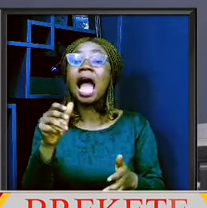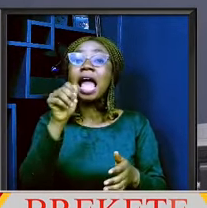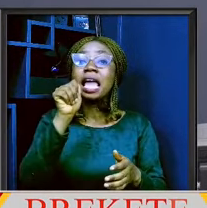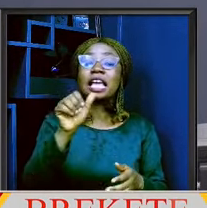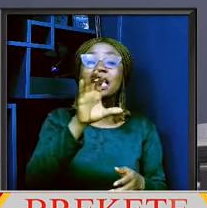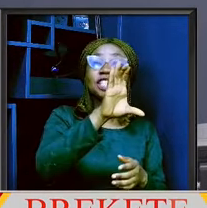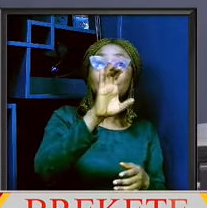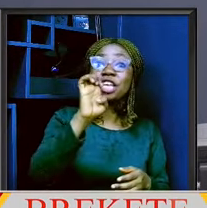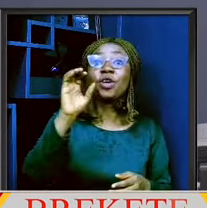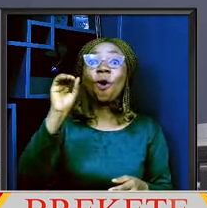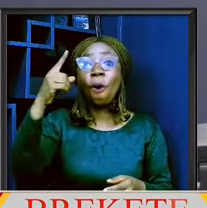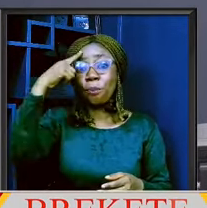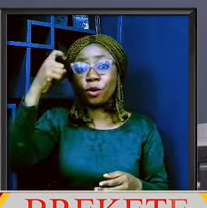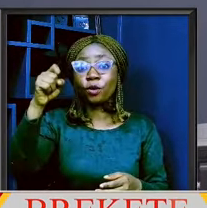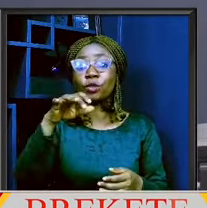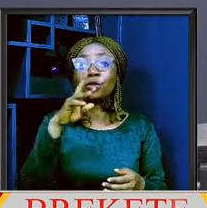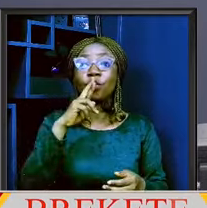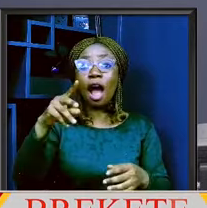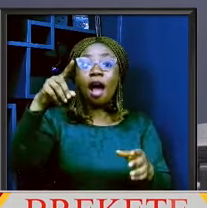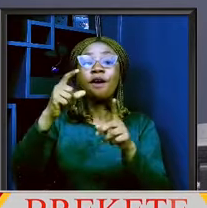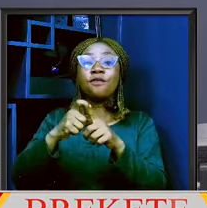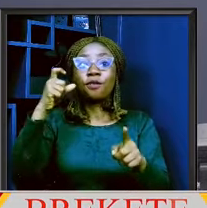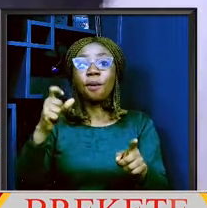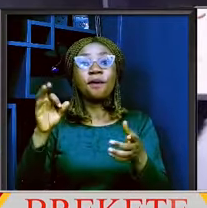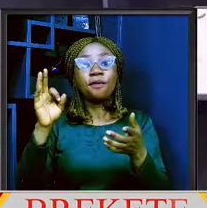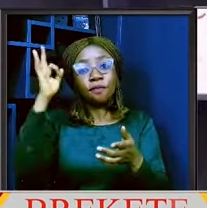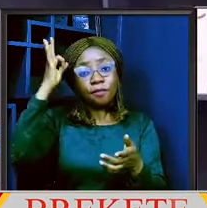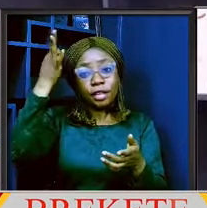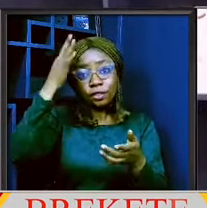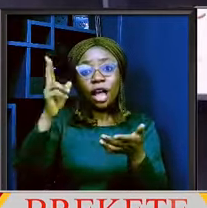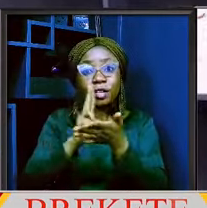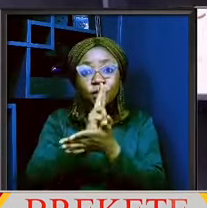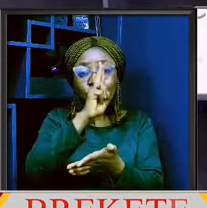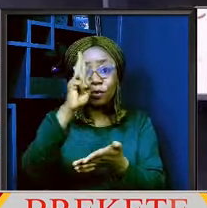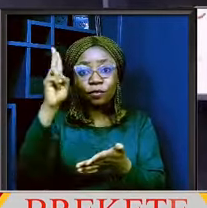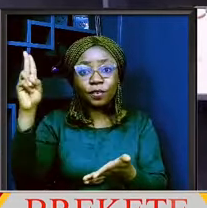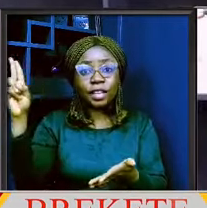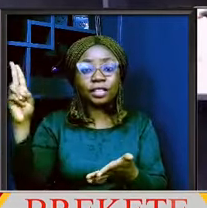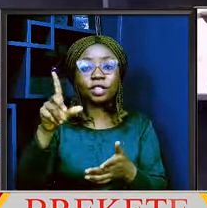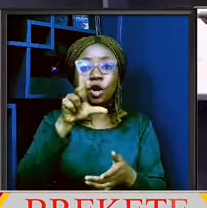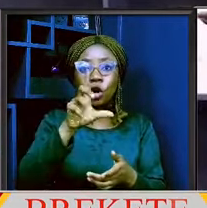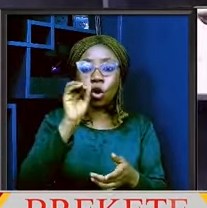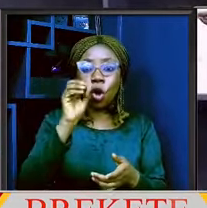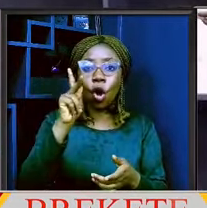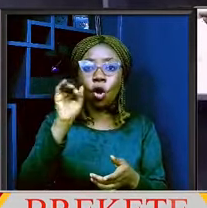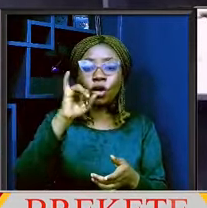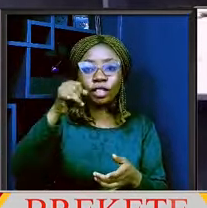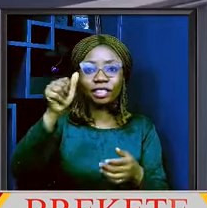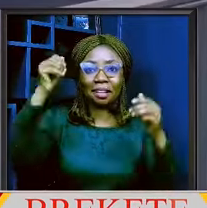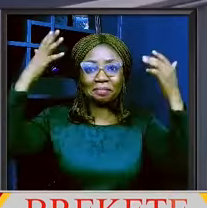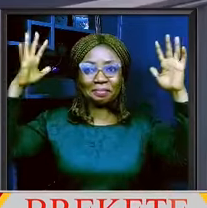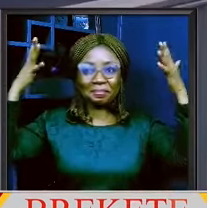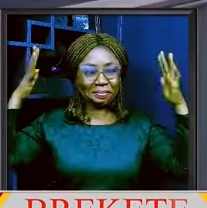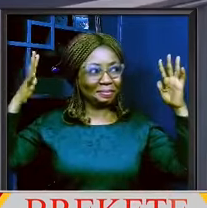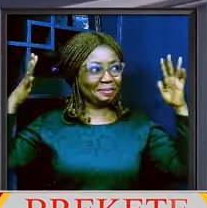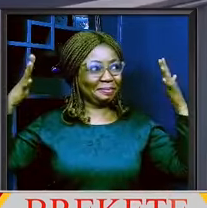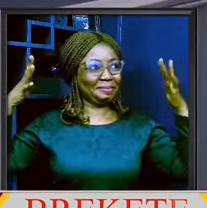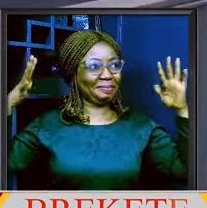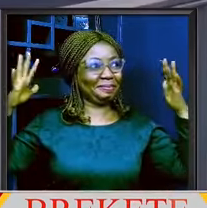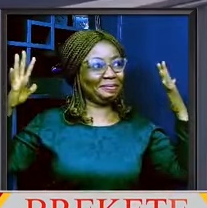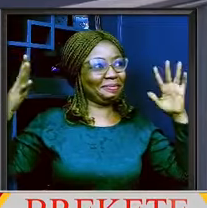CEO. Because you are a product of Federal University Lokoja. So I must get you an admission there by the grace of God.